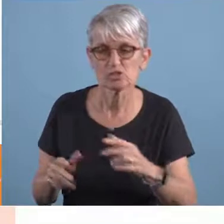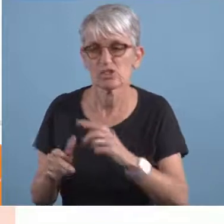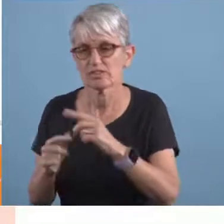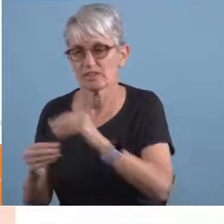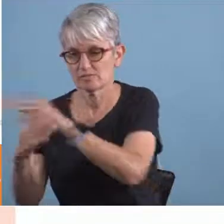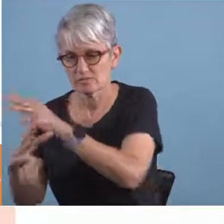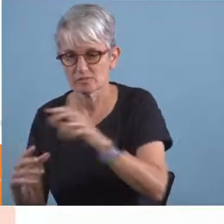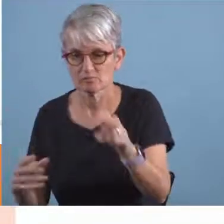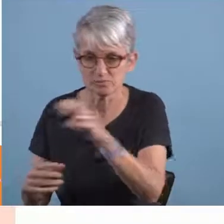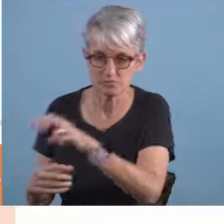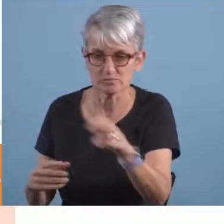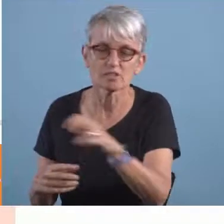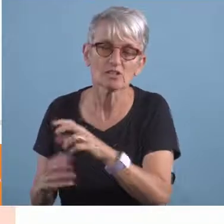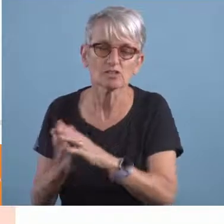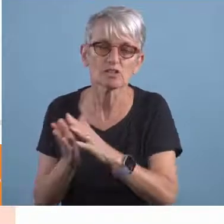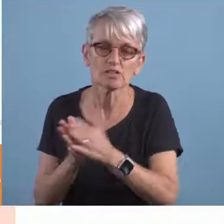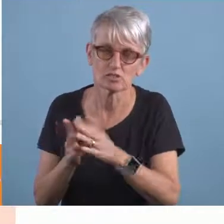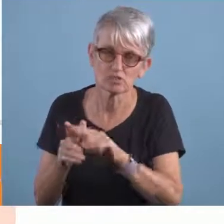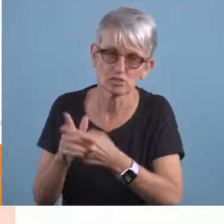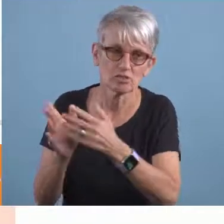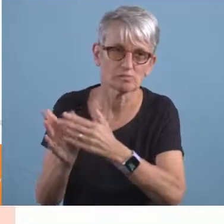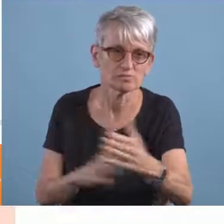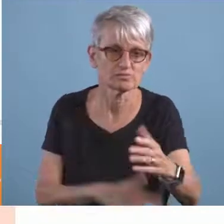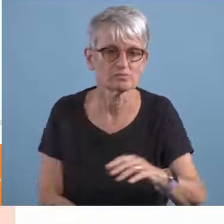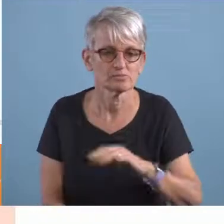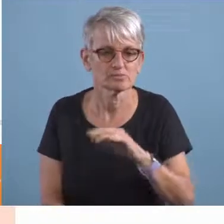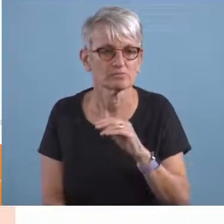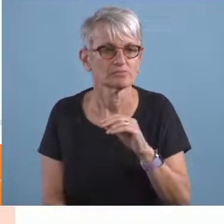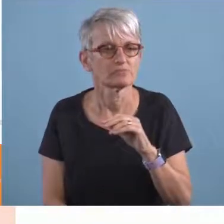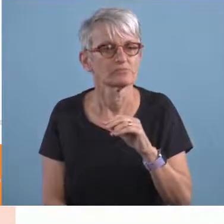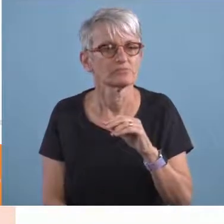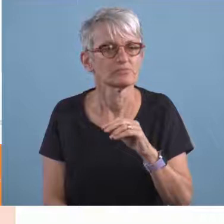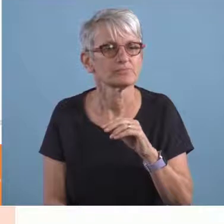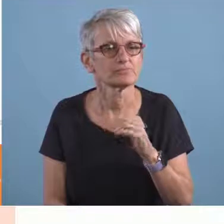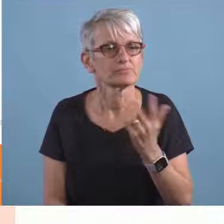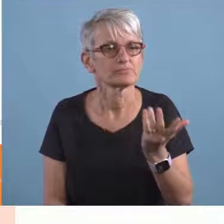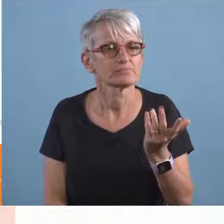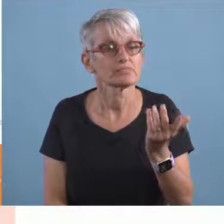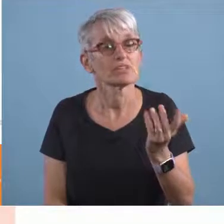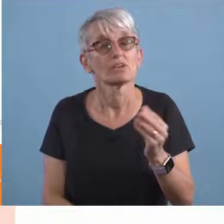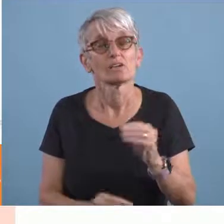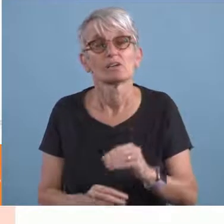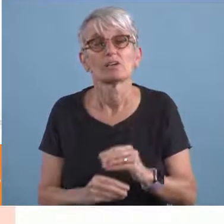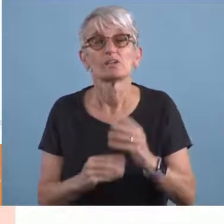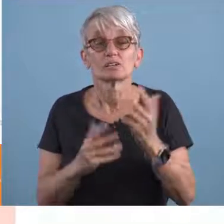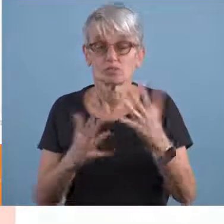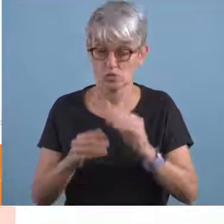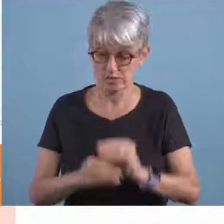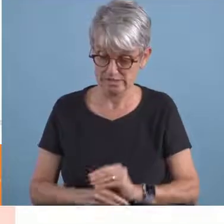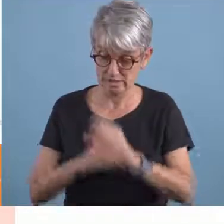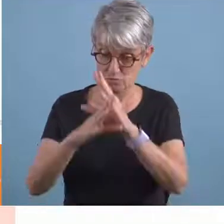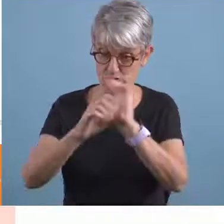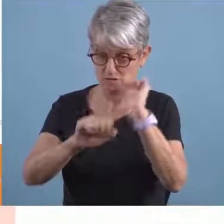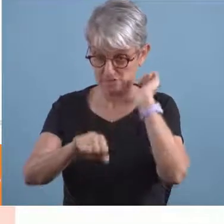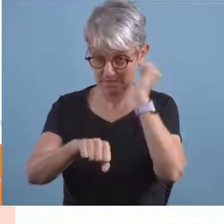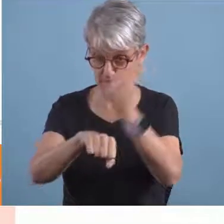telepractice. Just an FYI. So once telepractice is underway, you